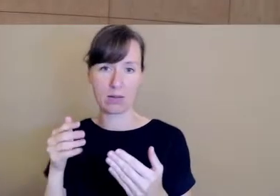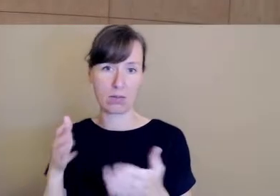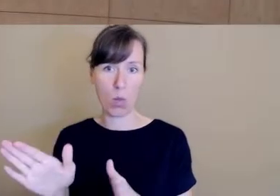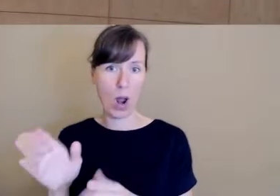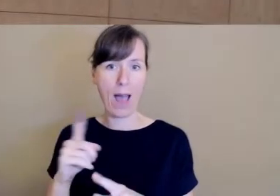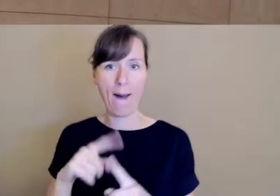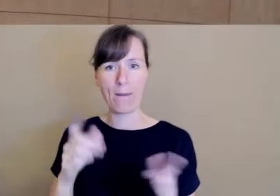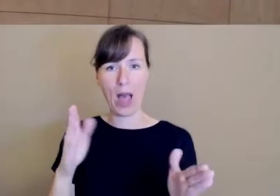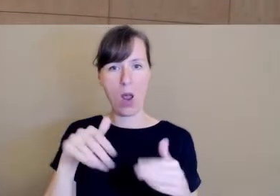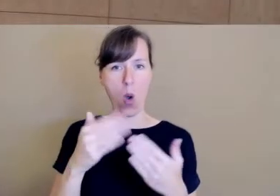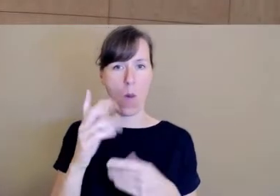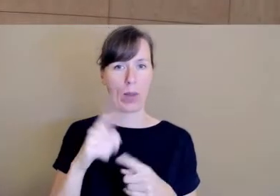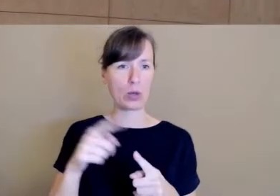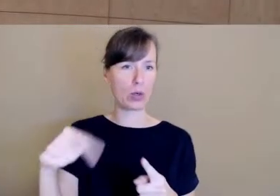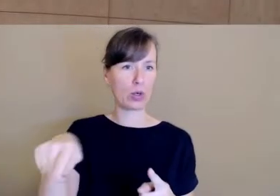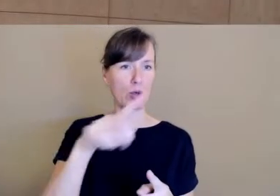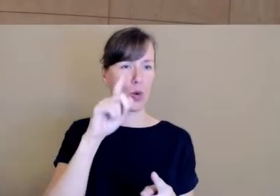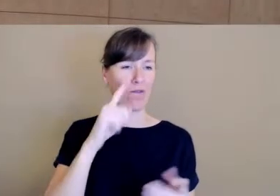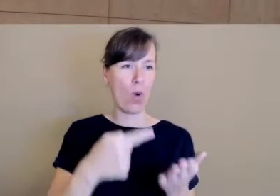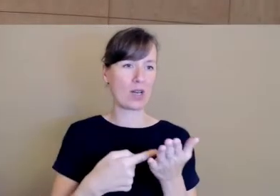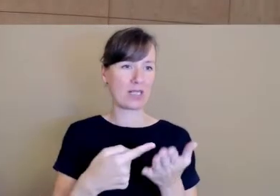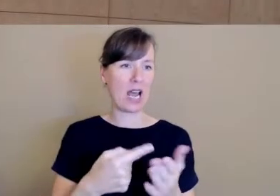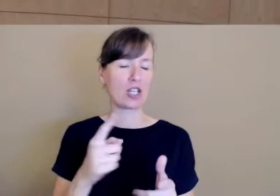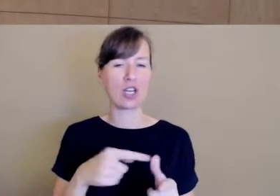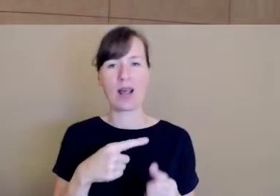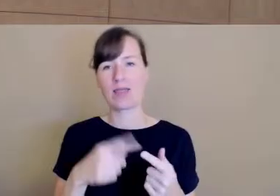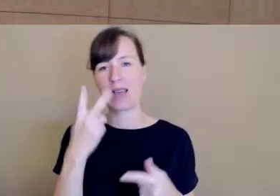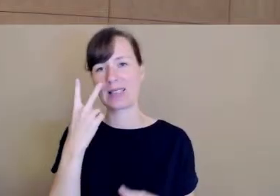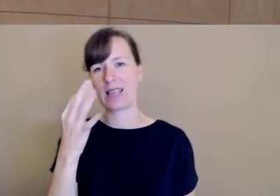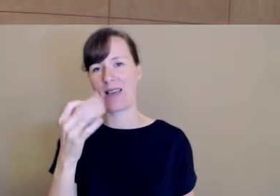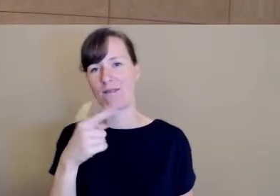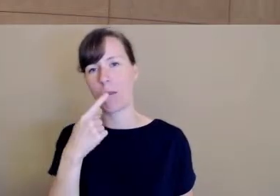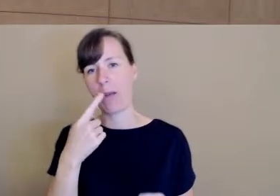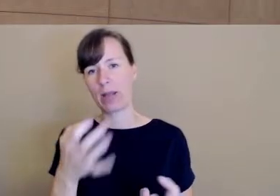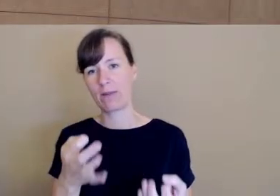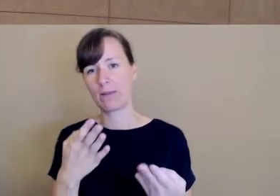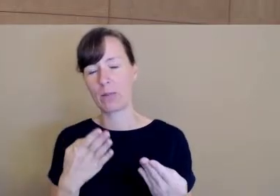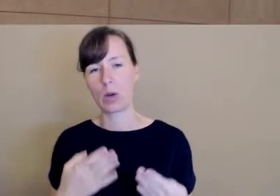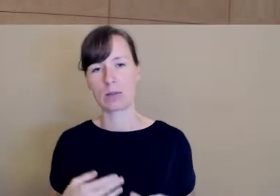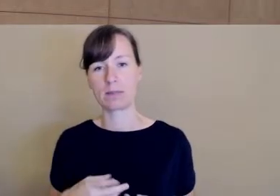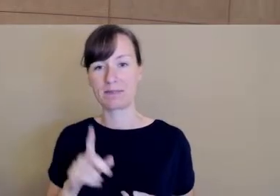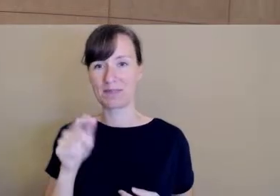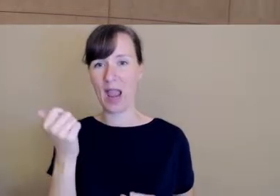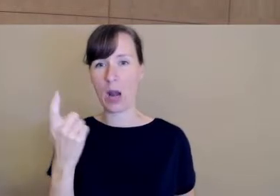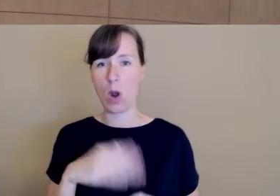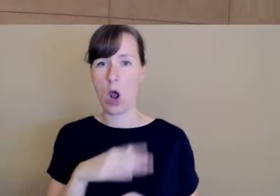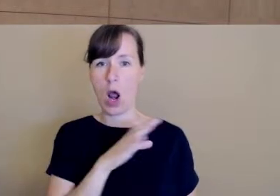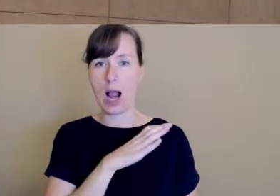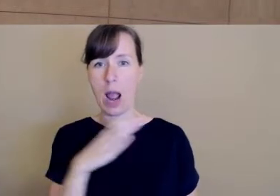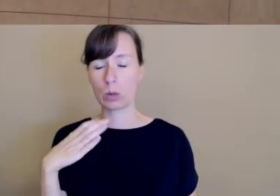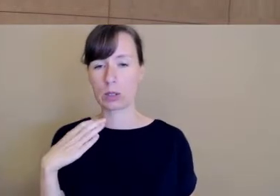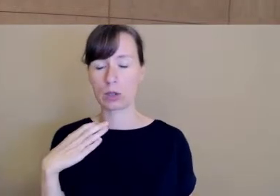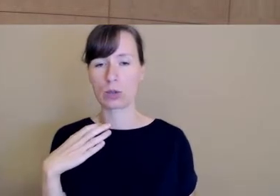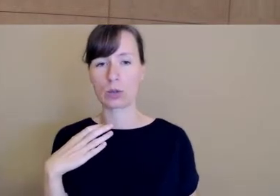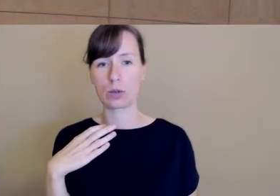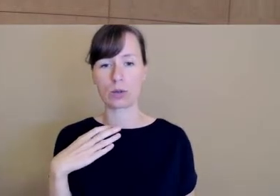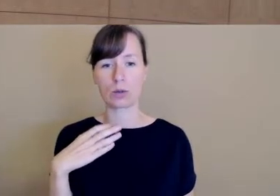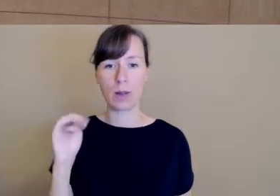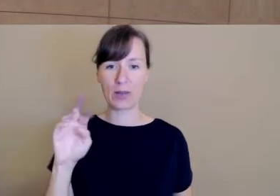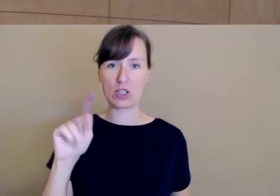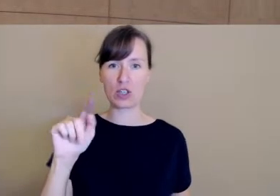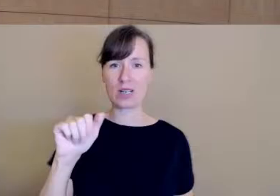it up to you for discussion, and then we'll see if there's public input. Is anyone on the council? Mr.